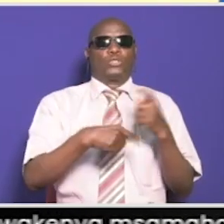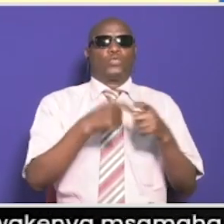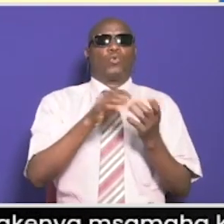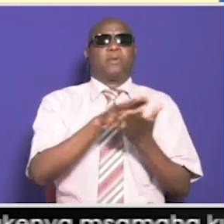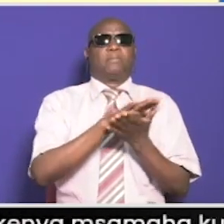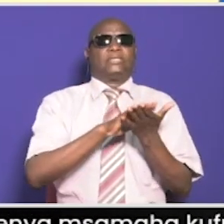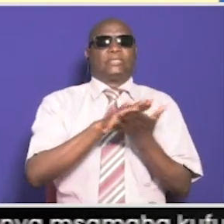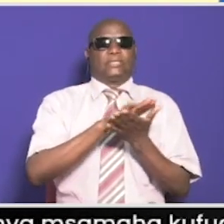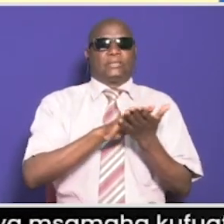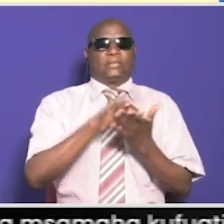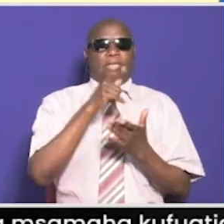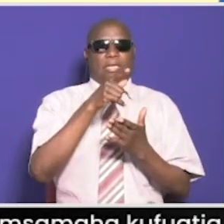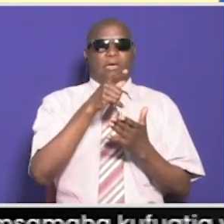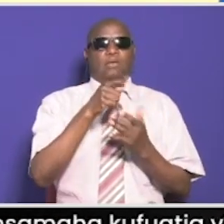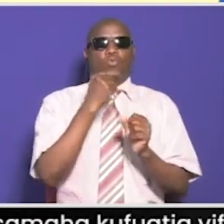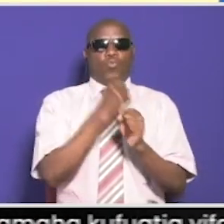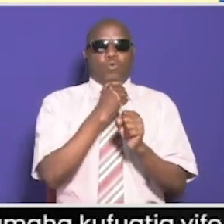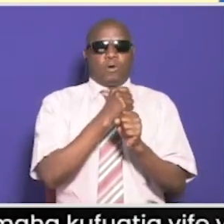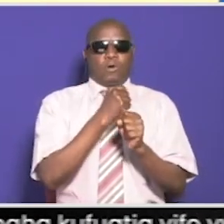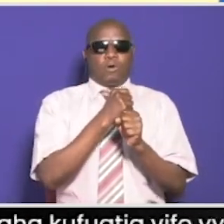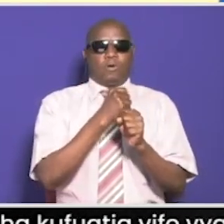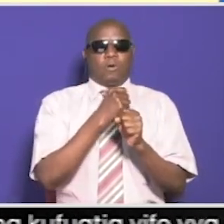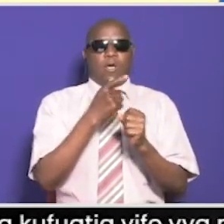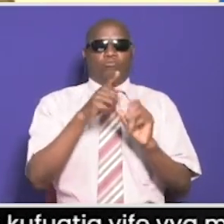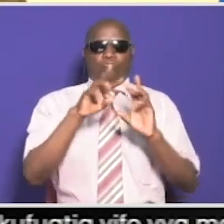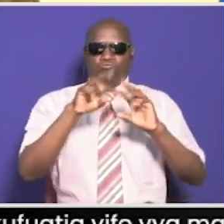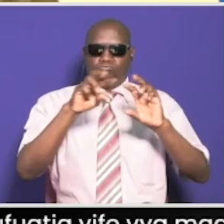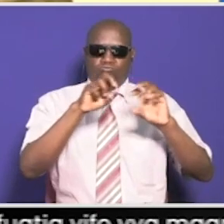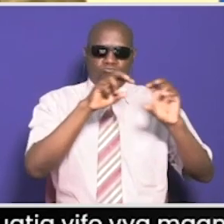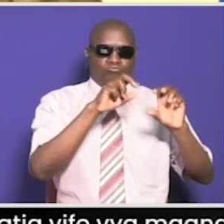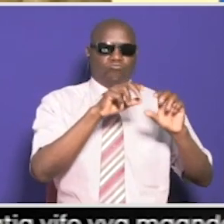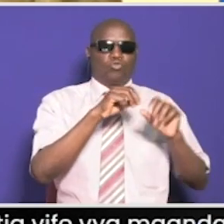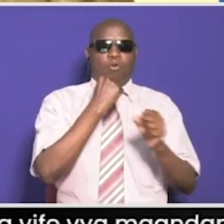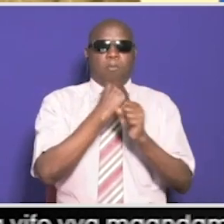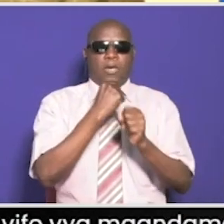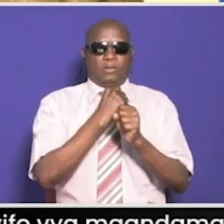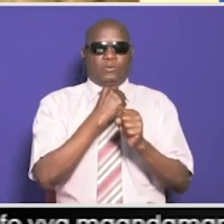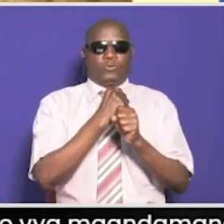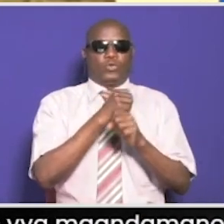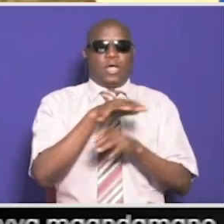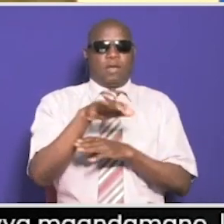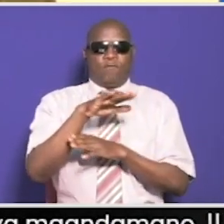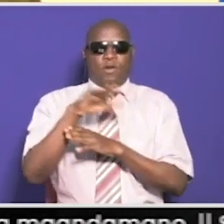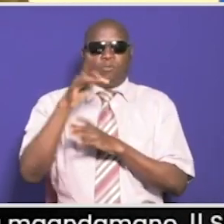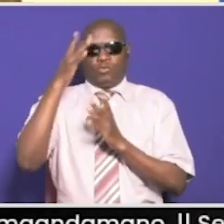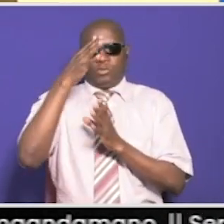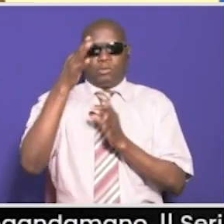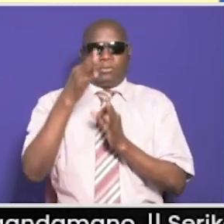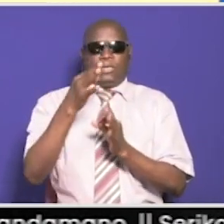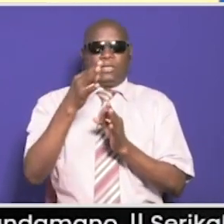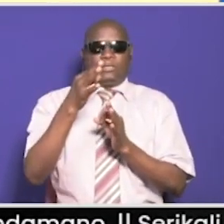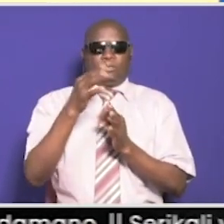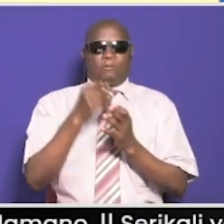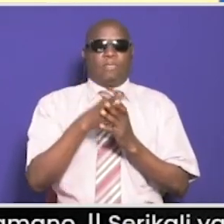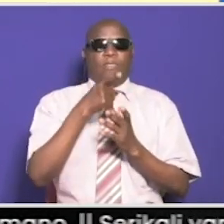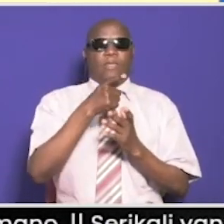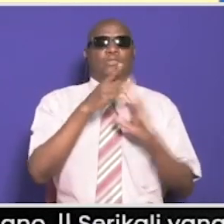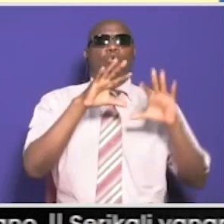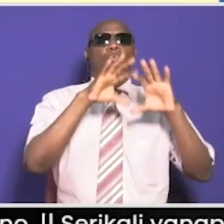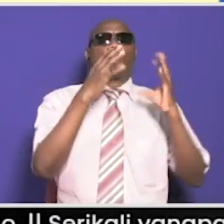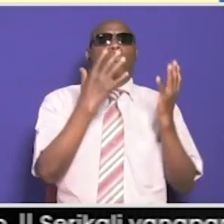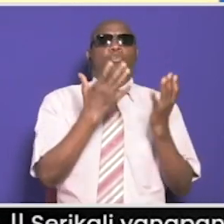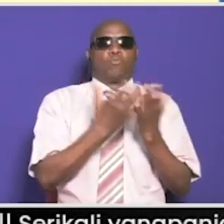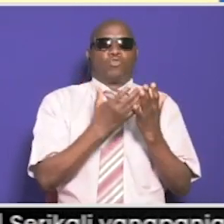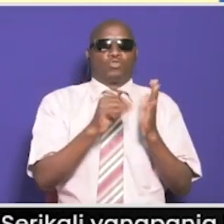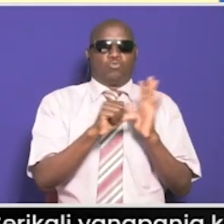is undertaking or scanning the operational environment to be able to determine the patterns, because this is a global issue, the patterns